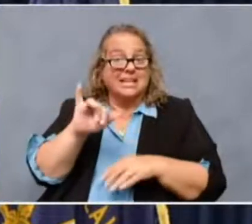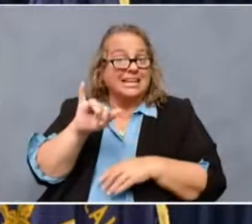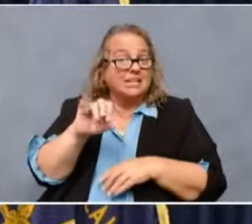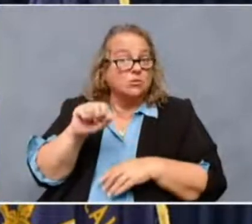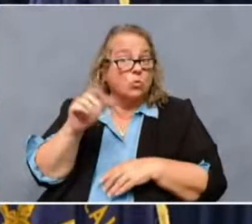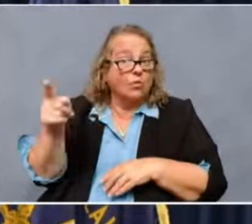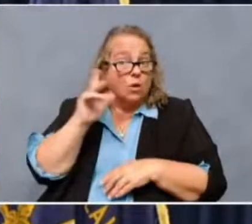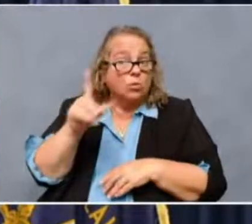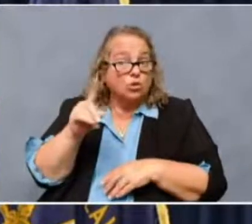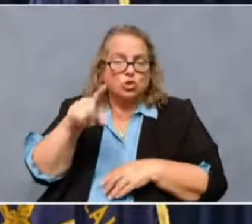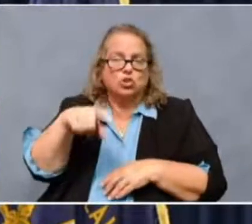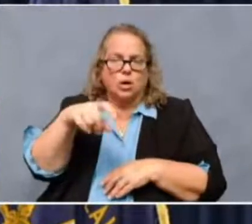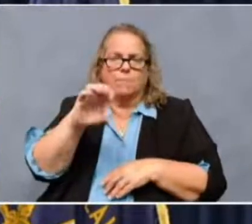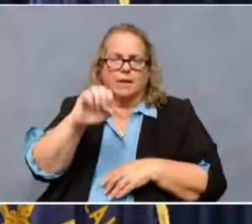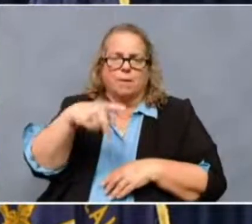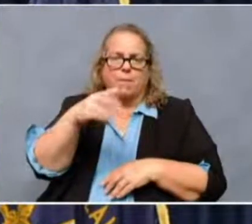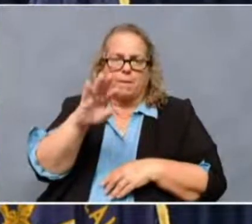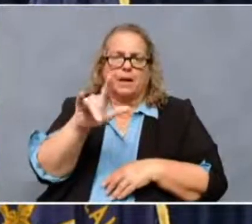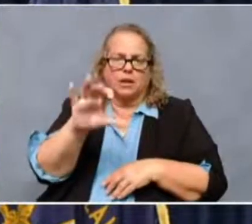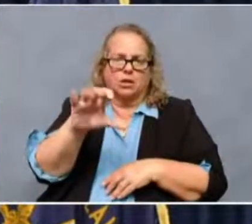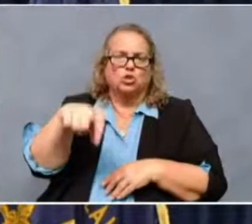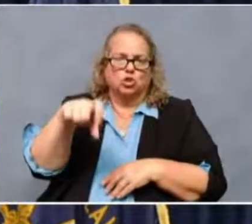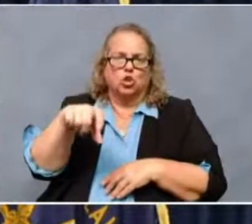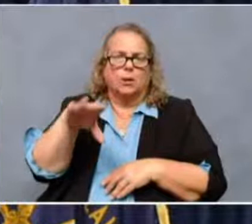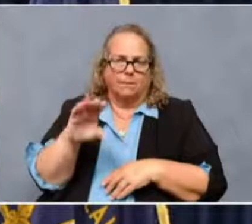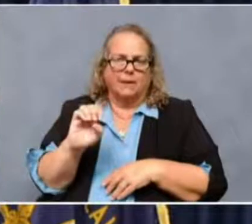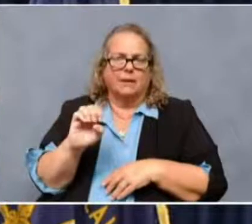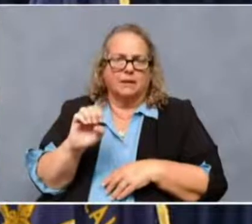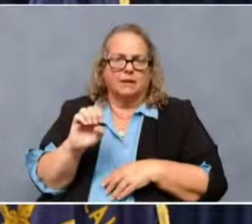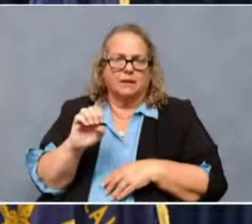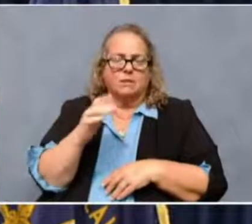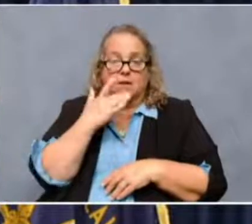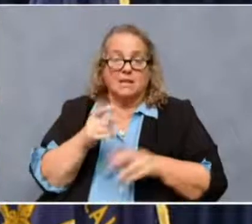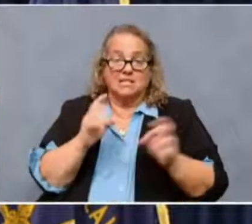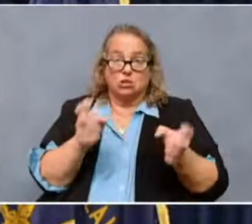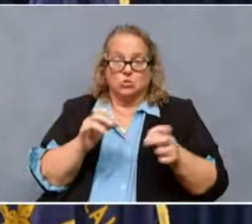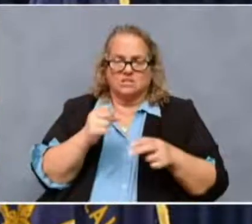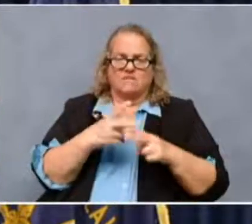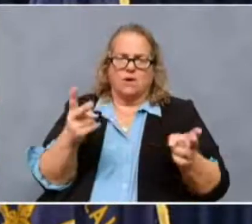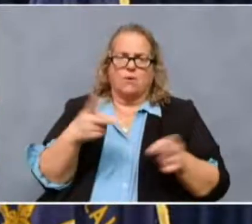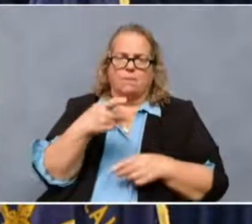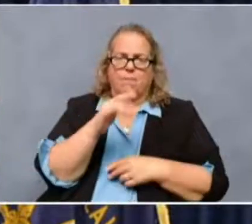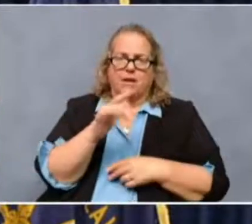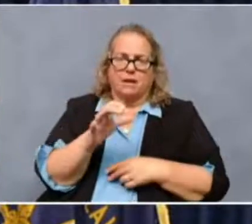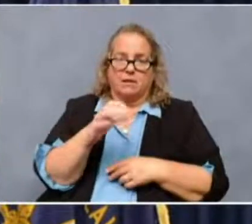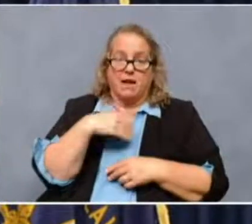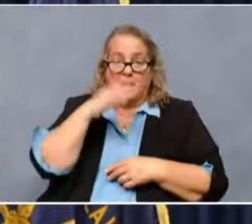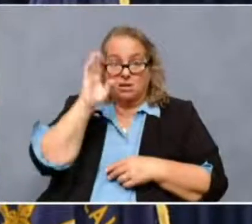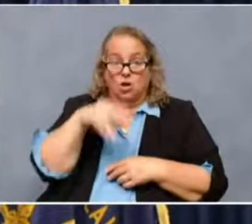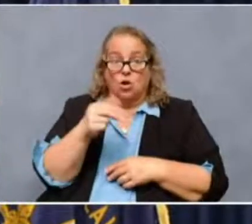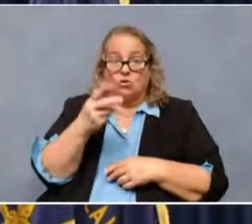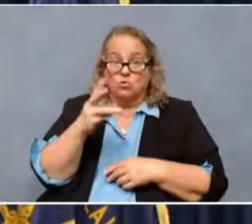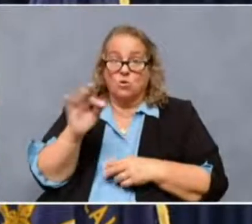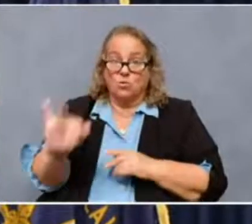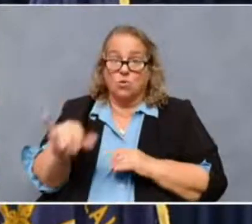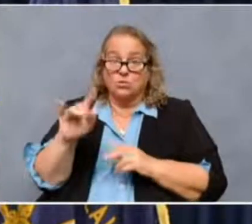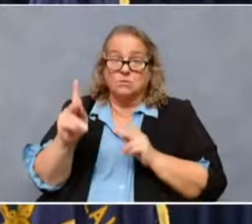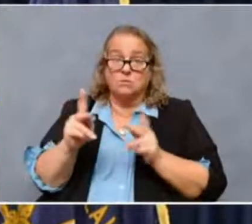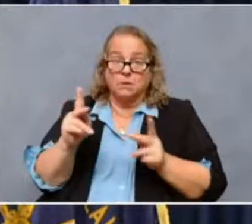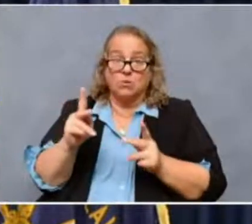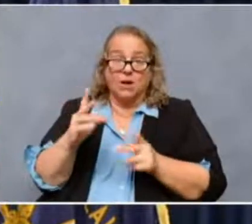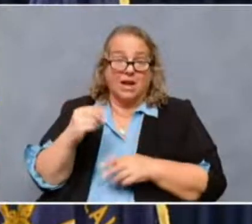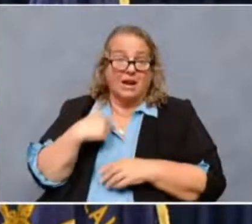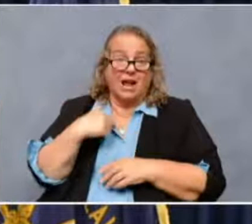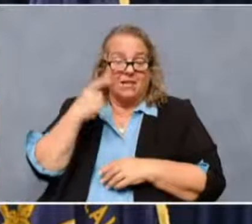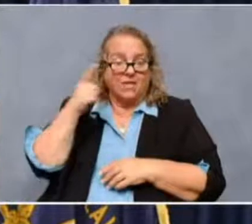is so public. And I say that knowing a couple of the folks, and you know, I think that they will learn